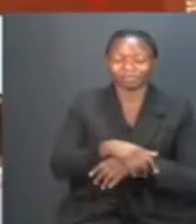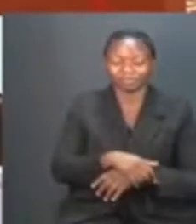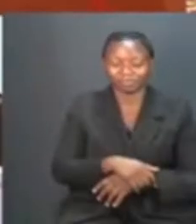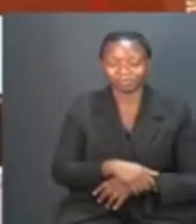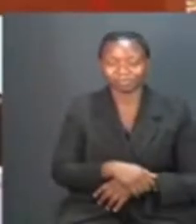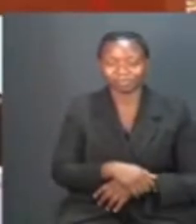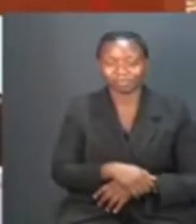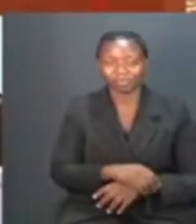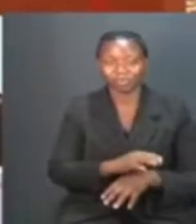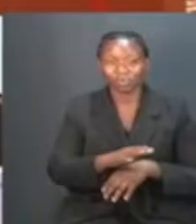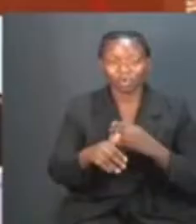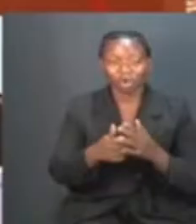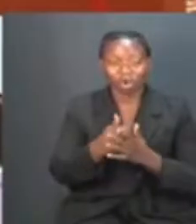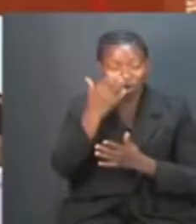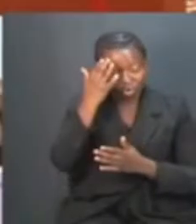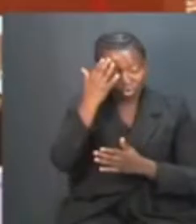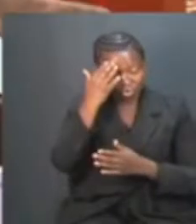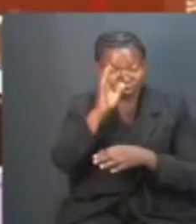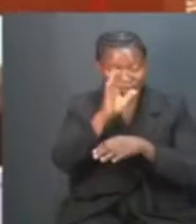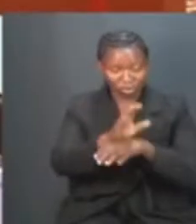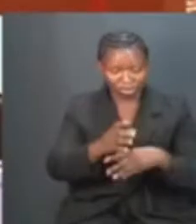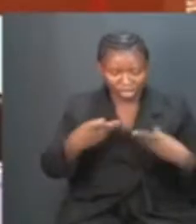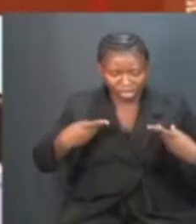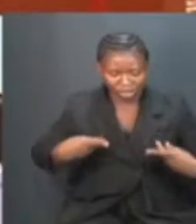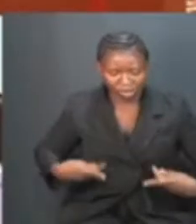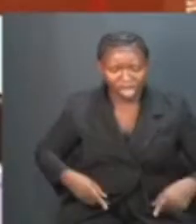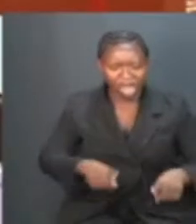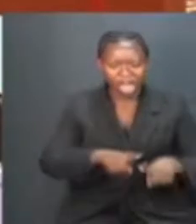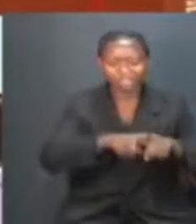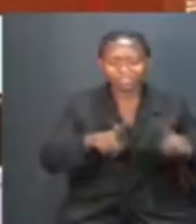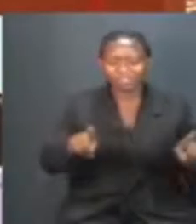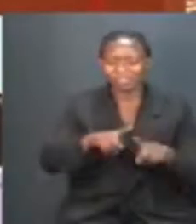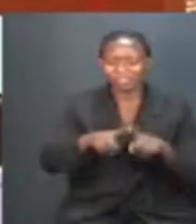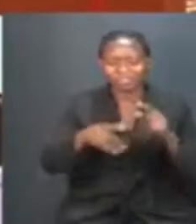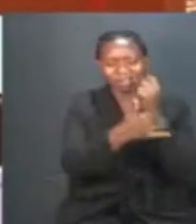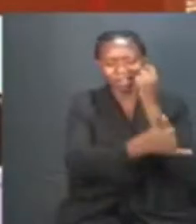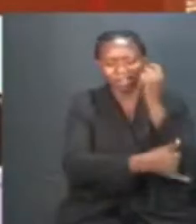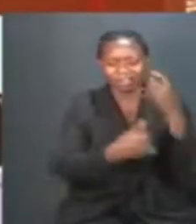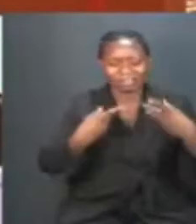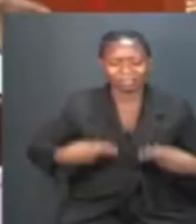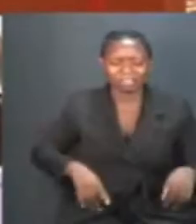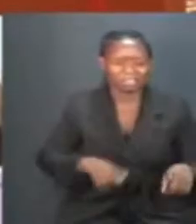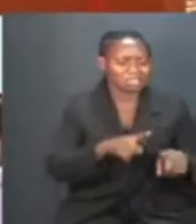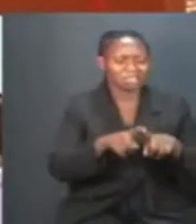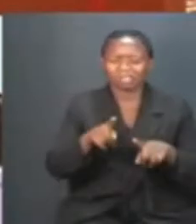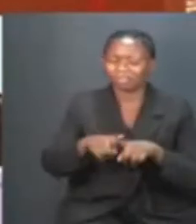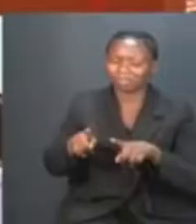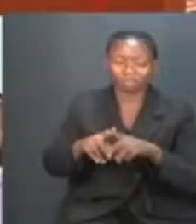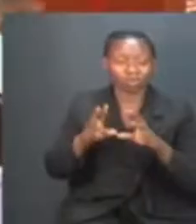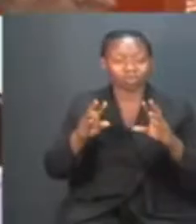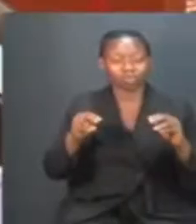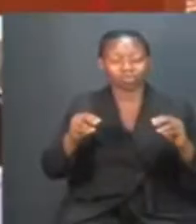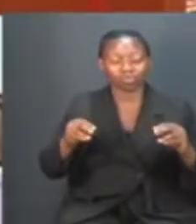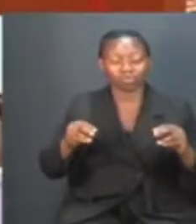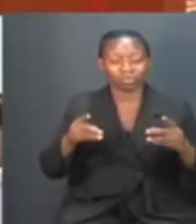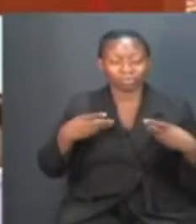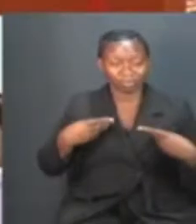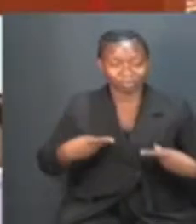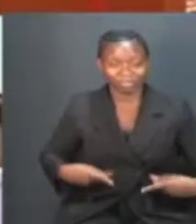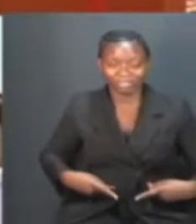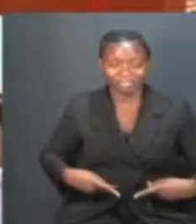Incidentally, we all know that culturally our dressing differs from one country to the other, and no particular dress is superior to the